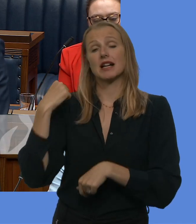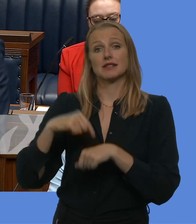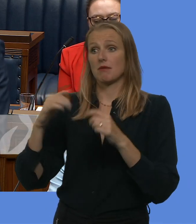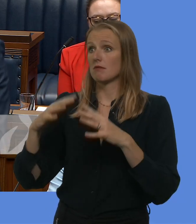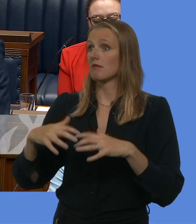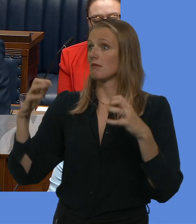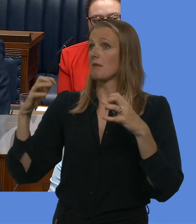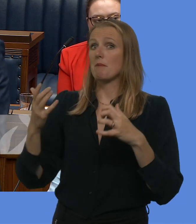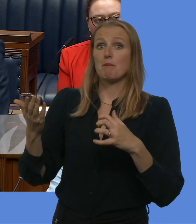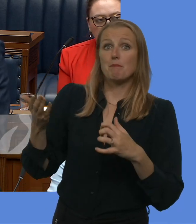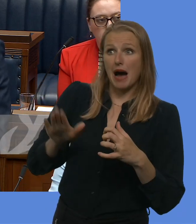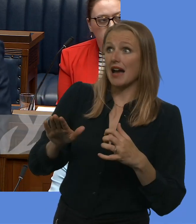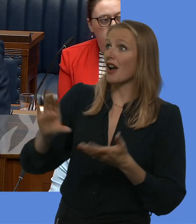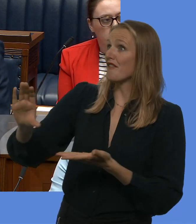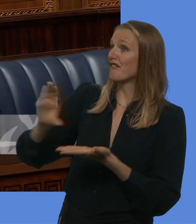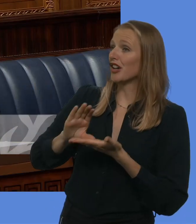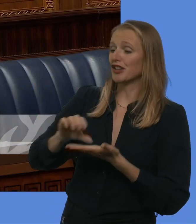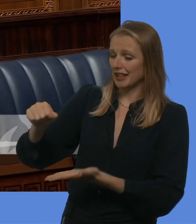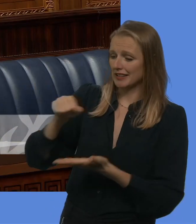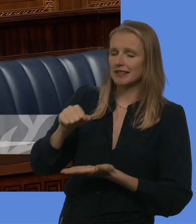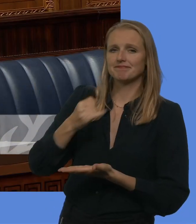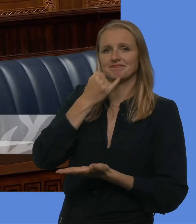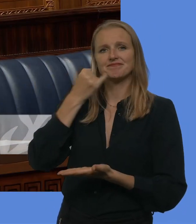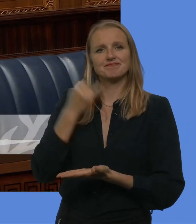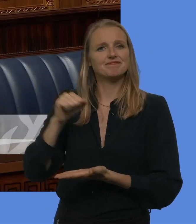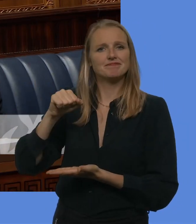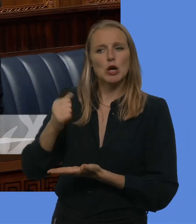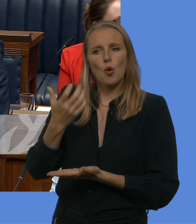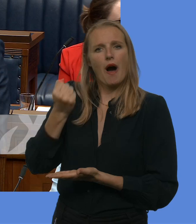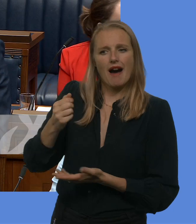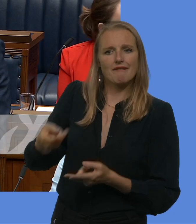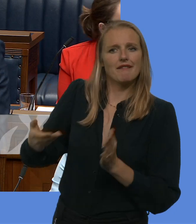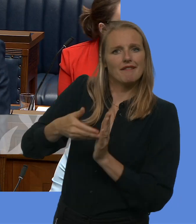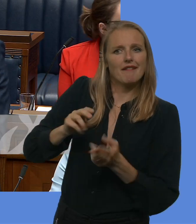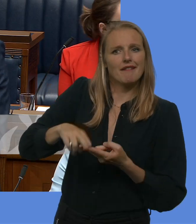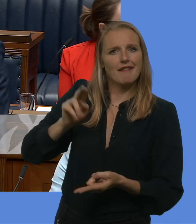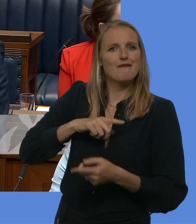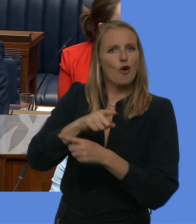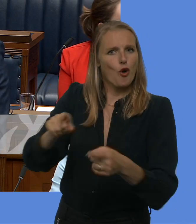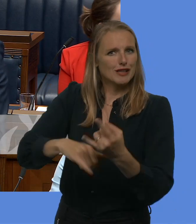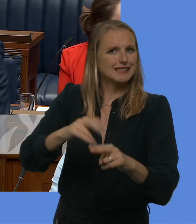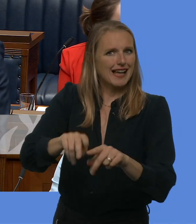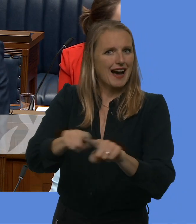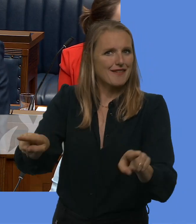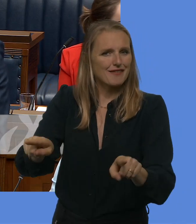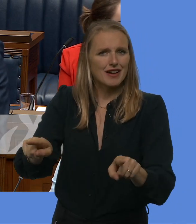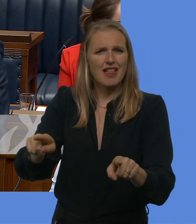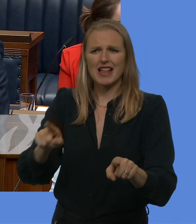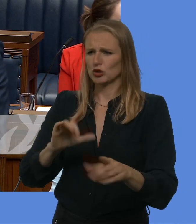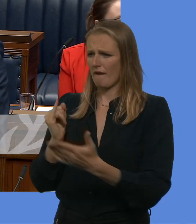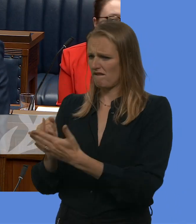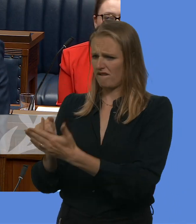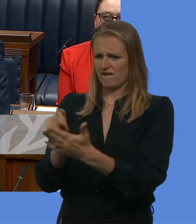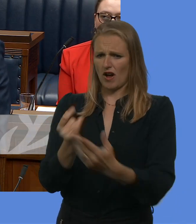funding package provided to Stormont did not include a resolution on this issue. That was not as a consequence of any member in this